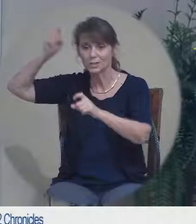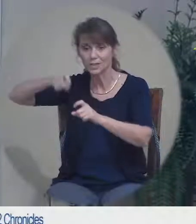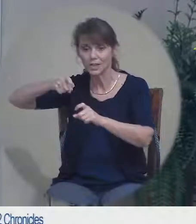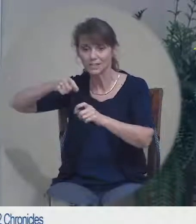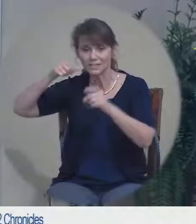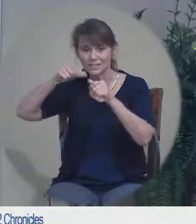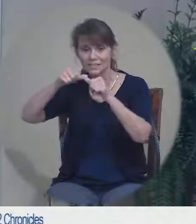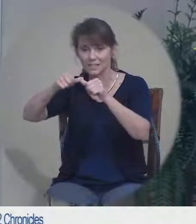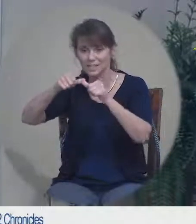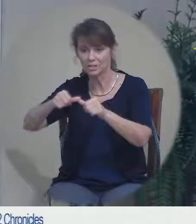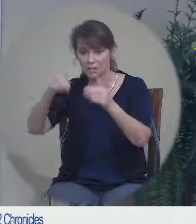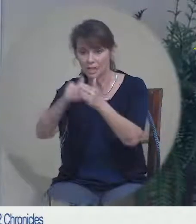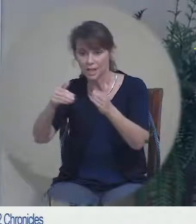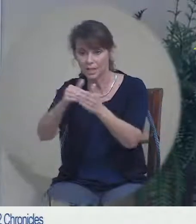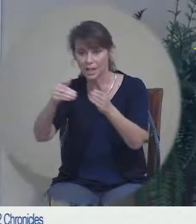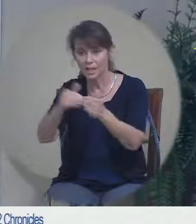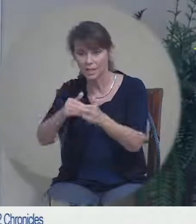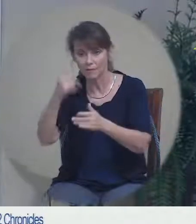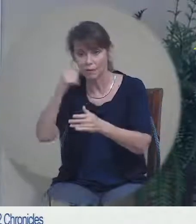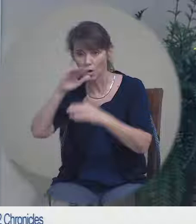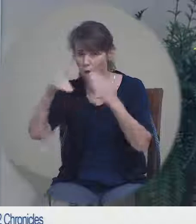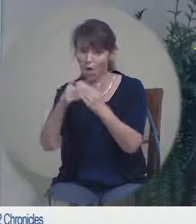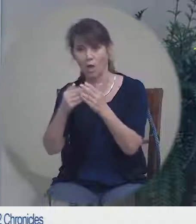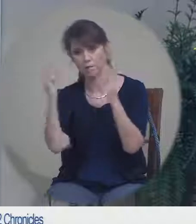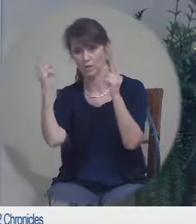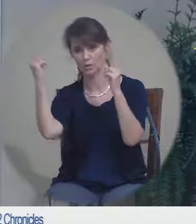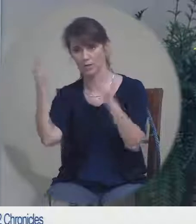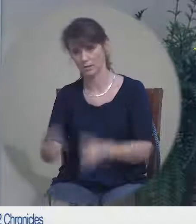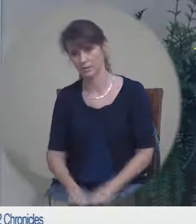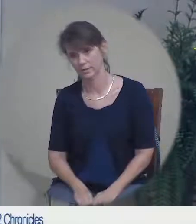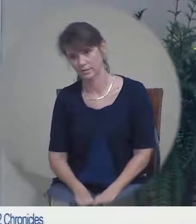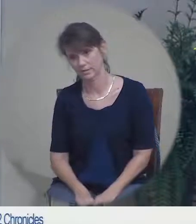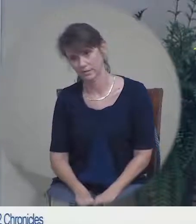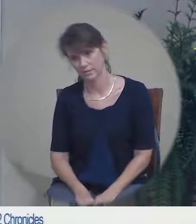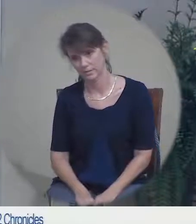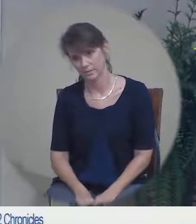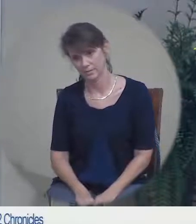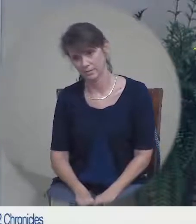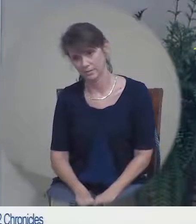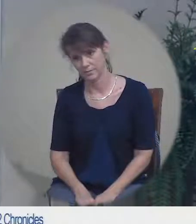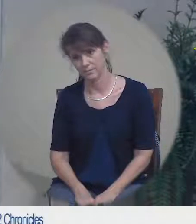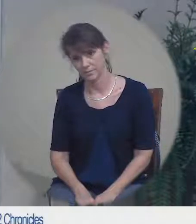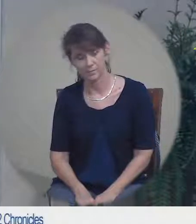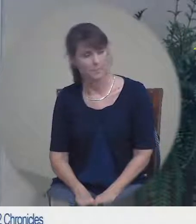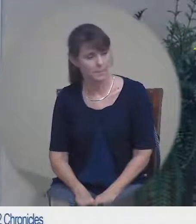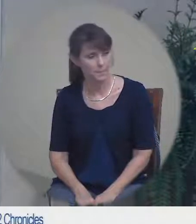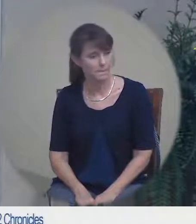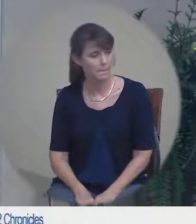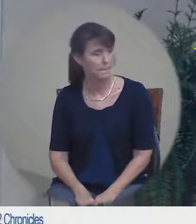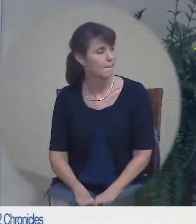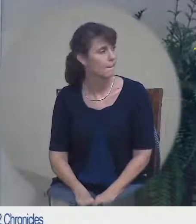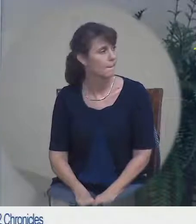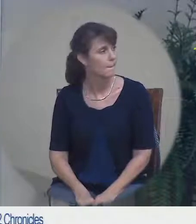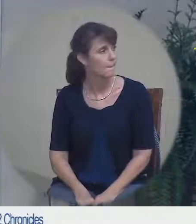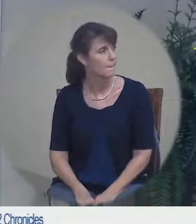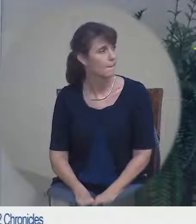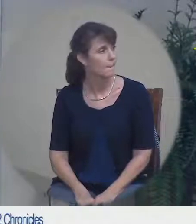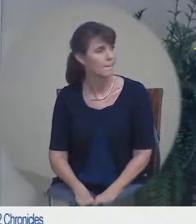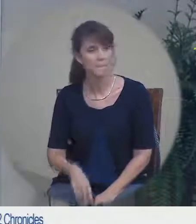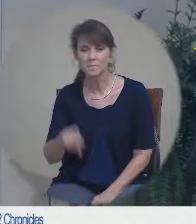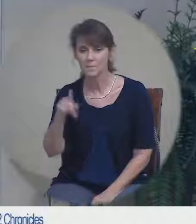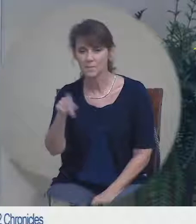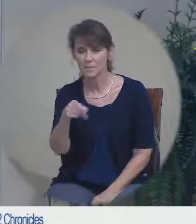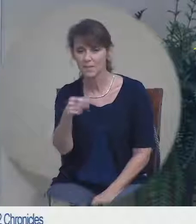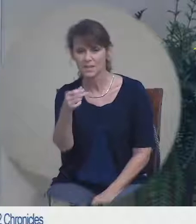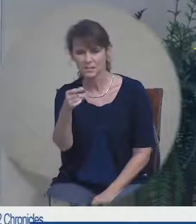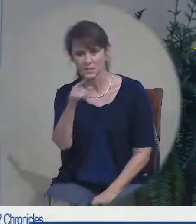of faith. Amen. So, and now on those 2 points, or a couple points, I just want to draw a couple applications, one building